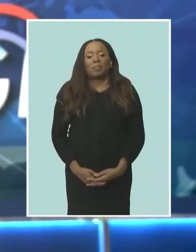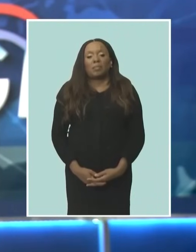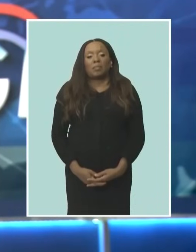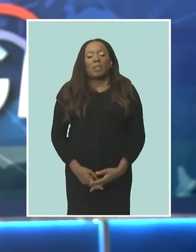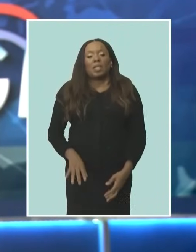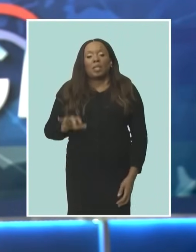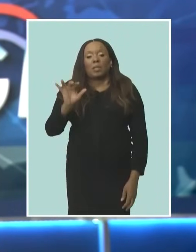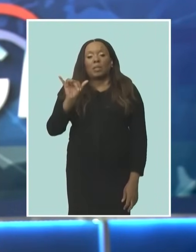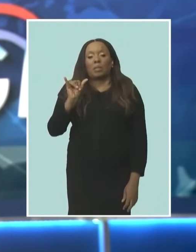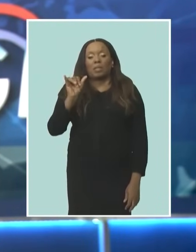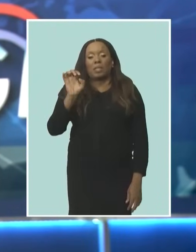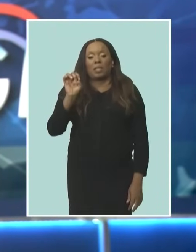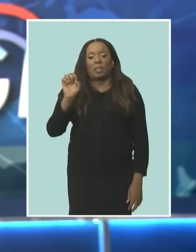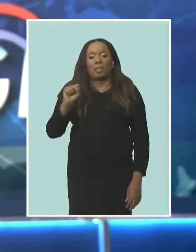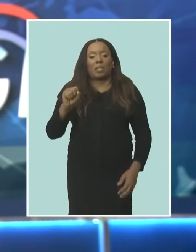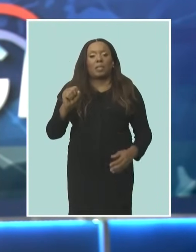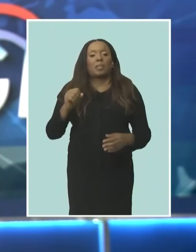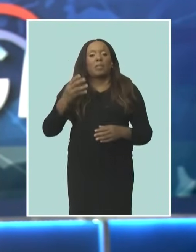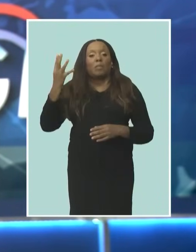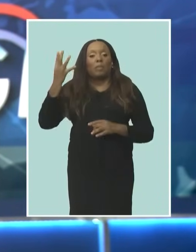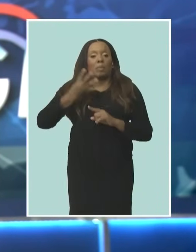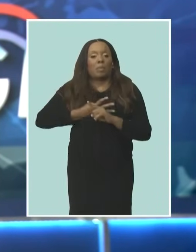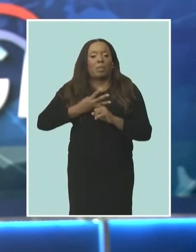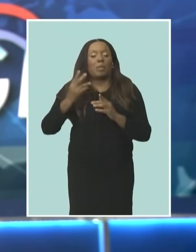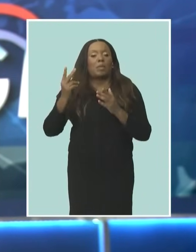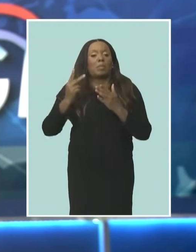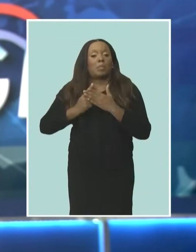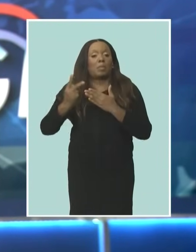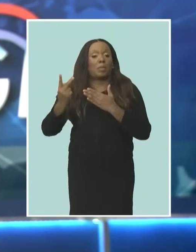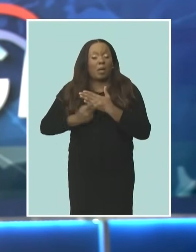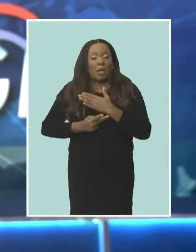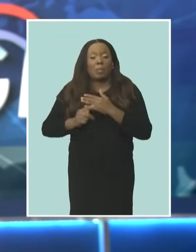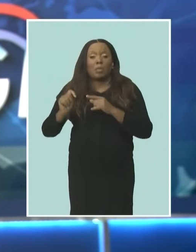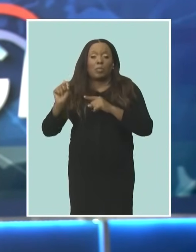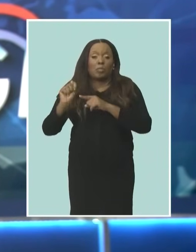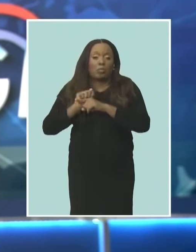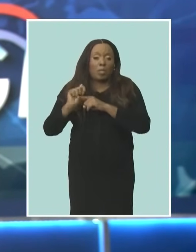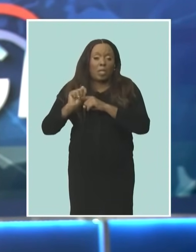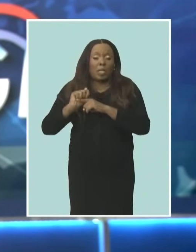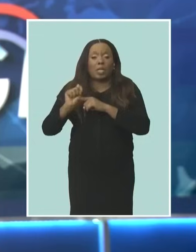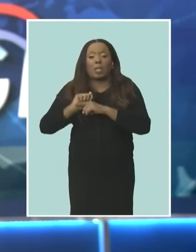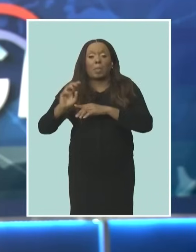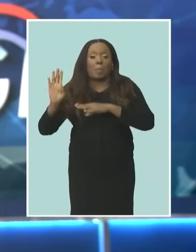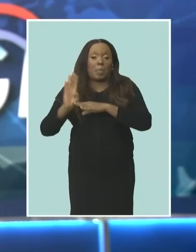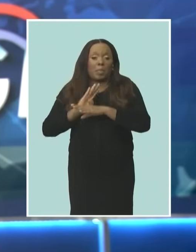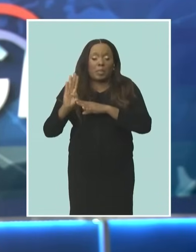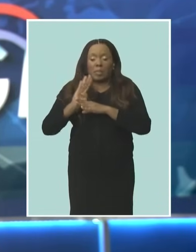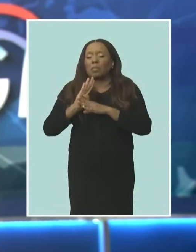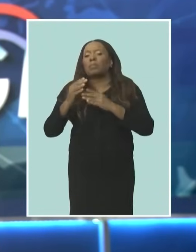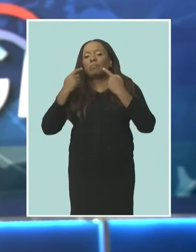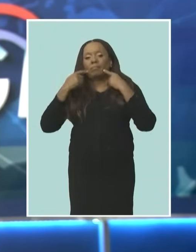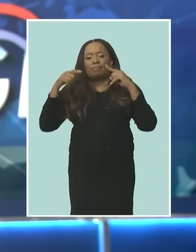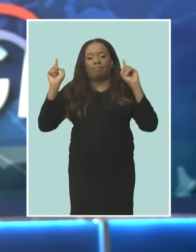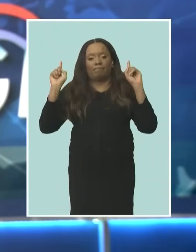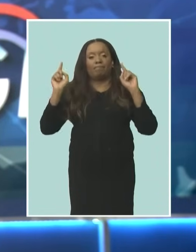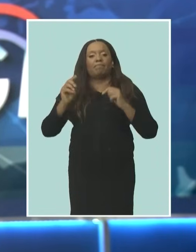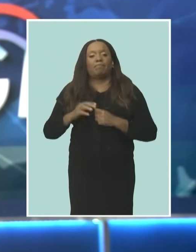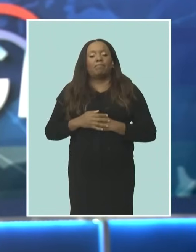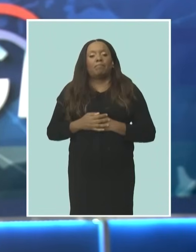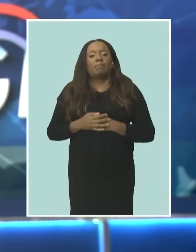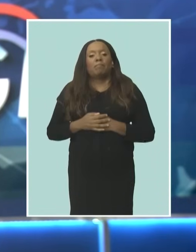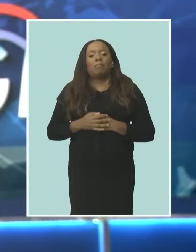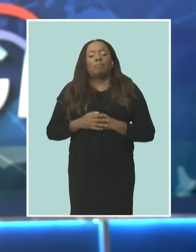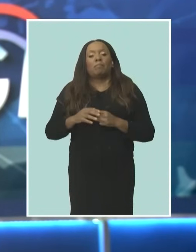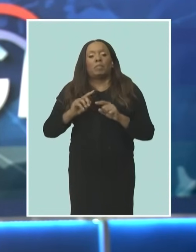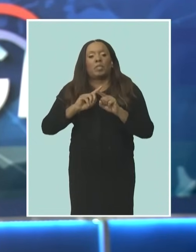The 4-month Youth Entrepreneurship Scheme's business training program has been deemed a success. A diverse range of modules and workshops